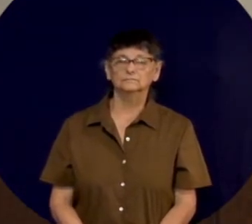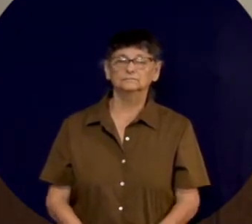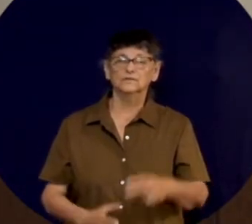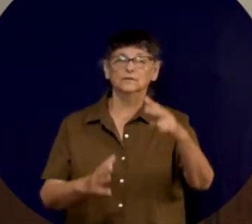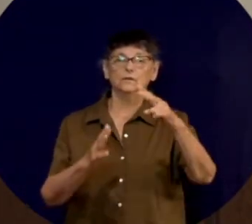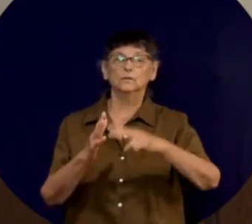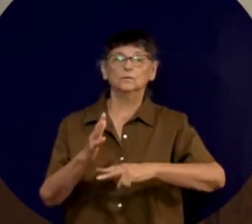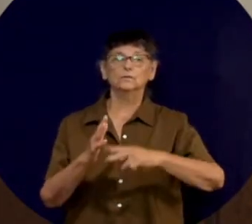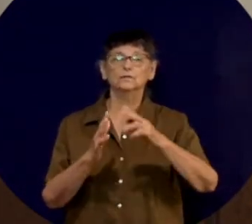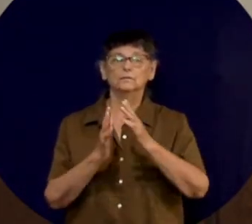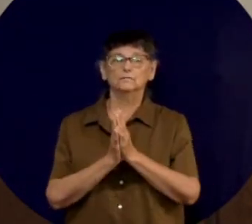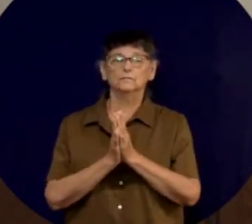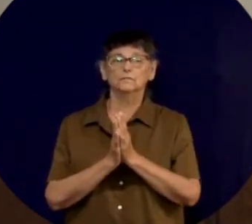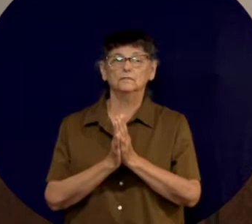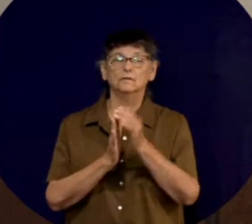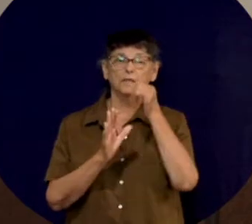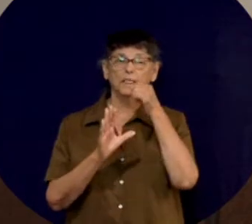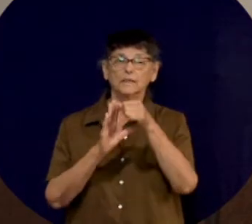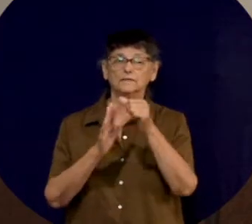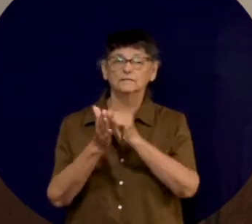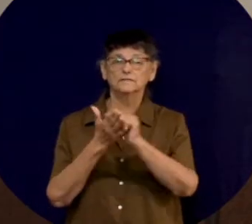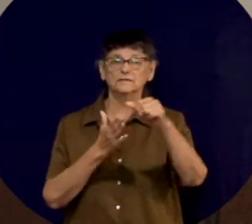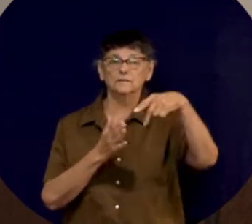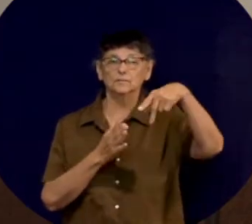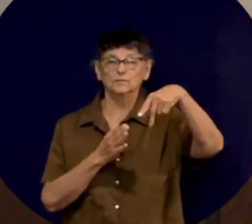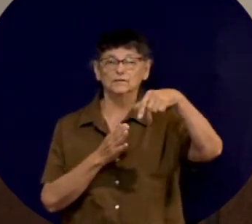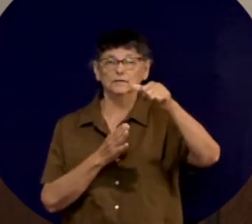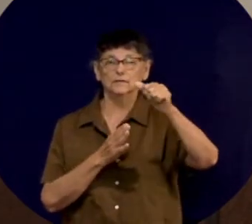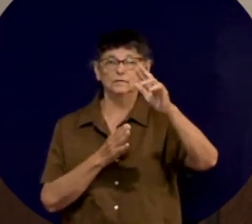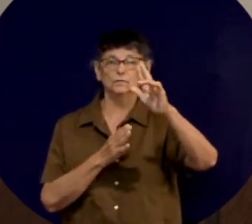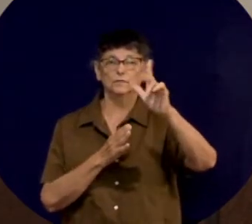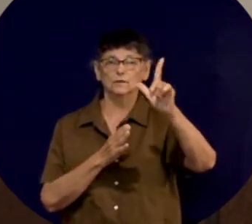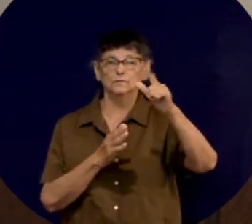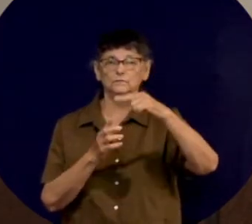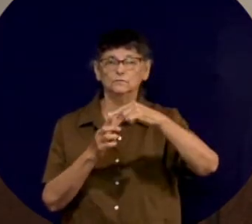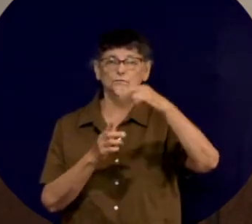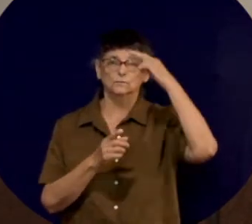A reading from the letter of St. Paul to the Romans.